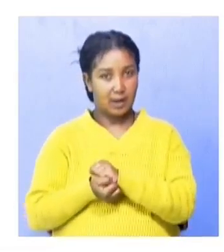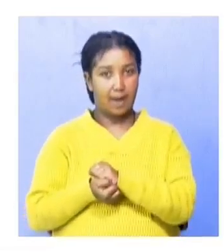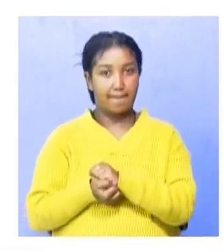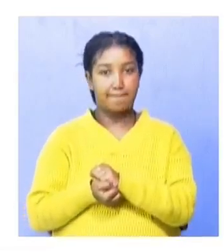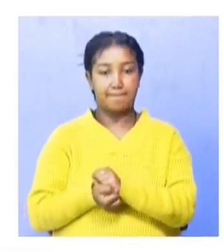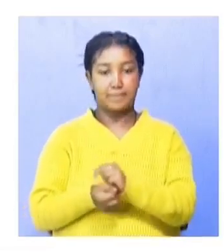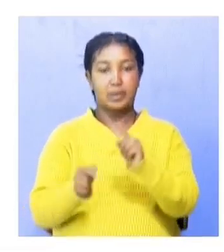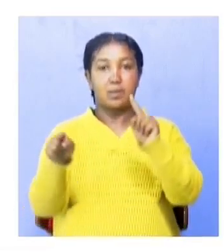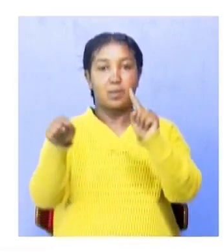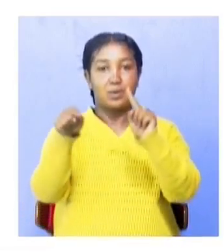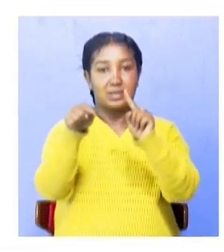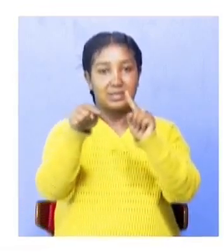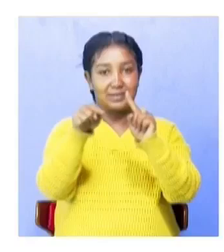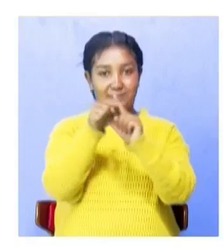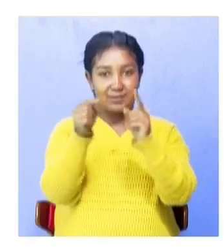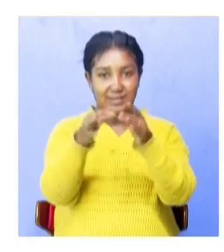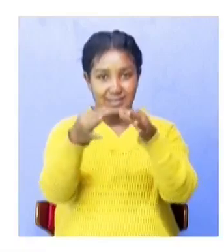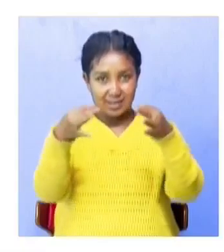positive